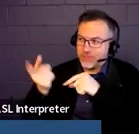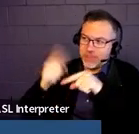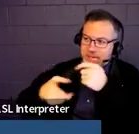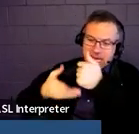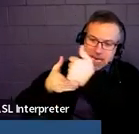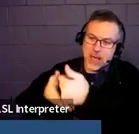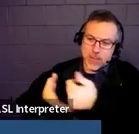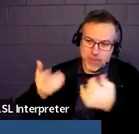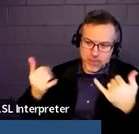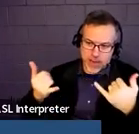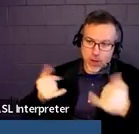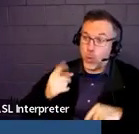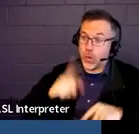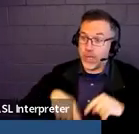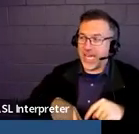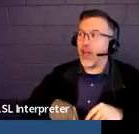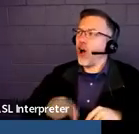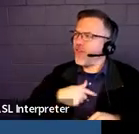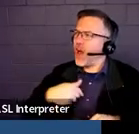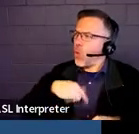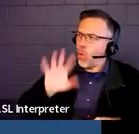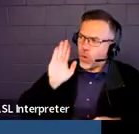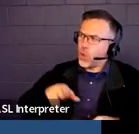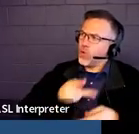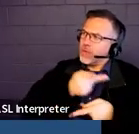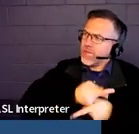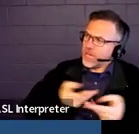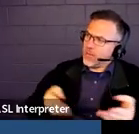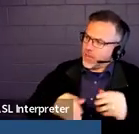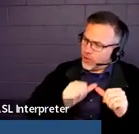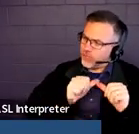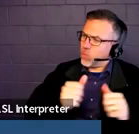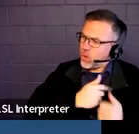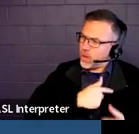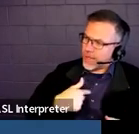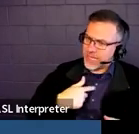to be very measured in how we support our students.